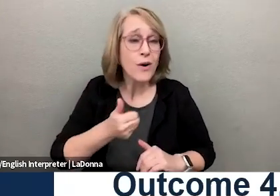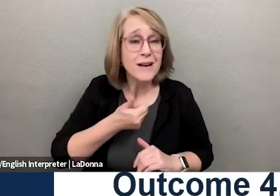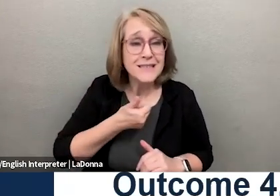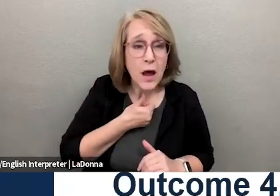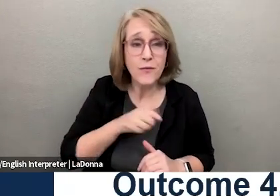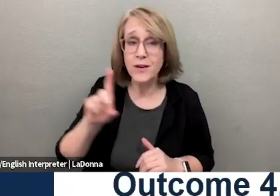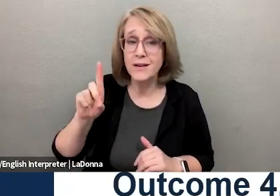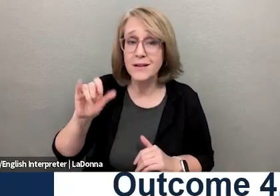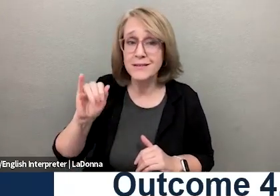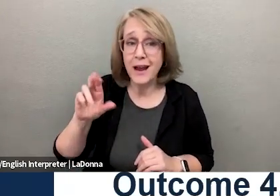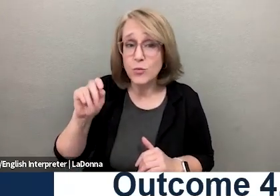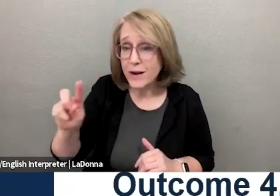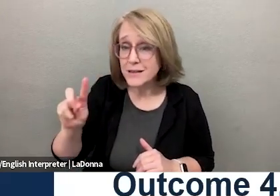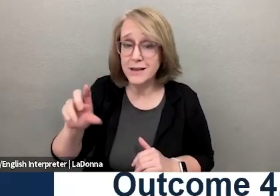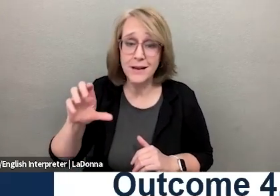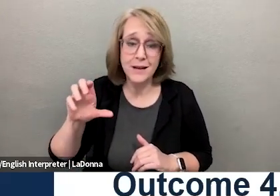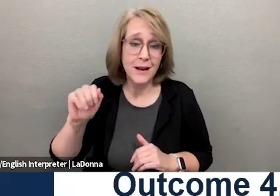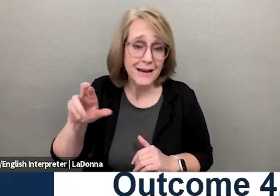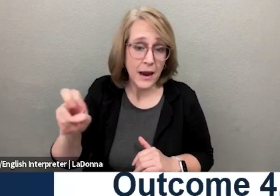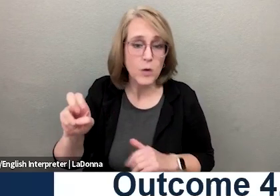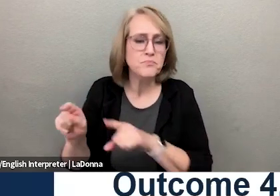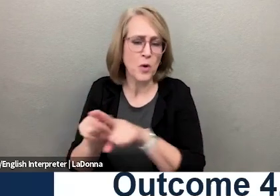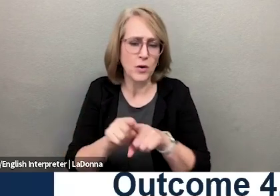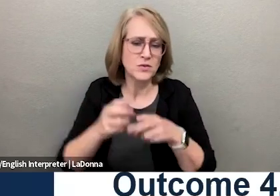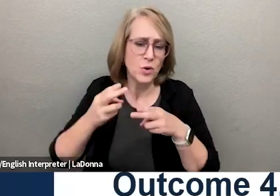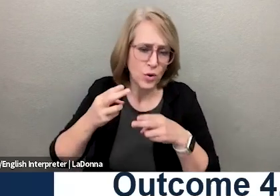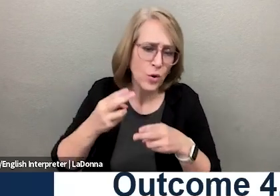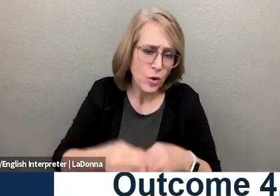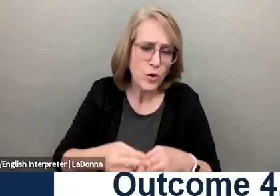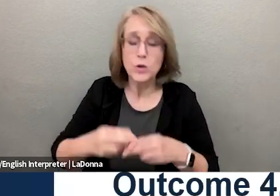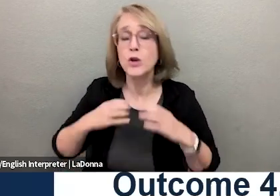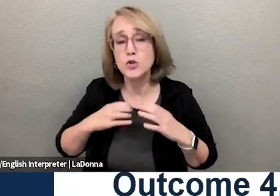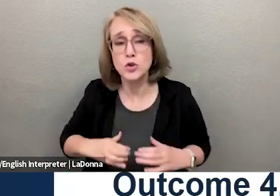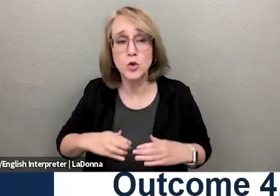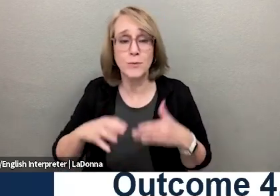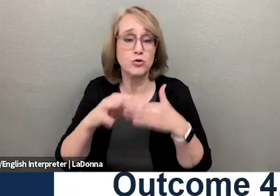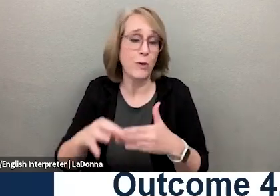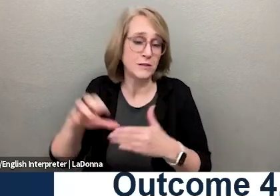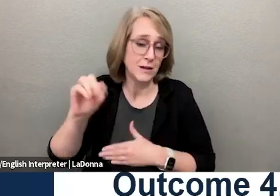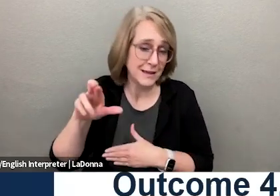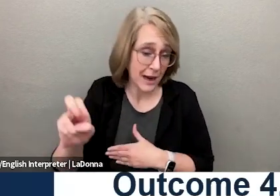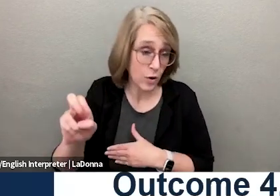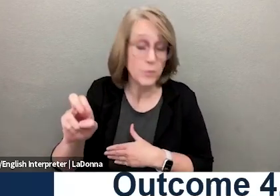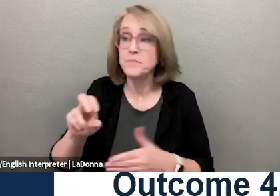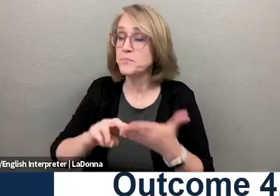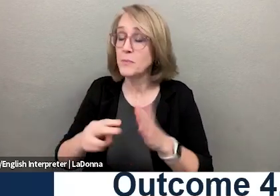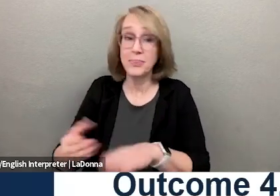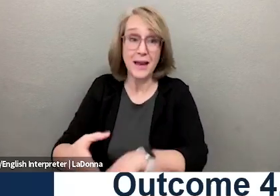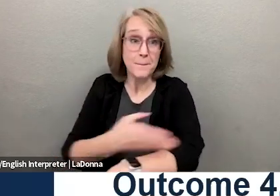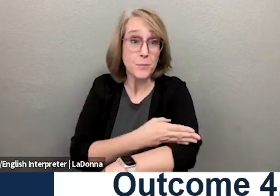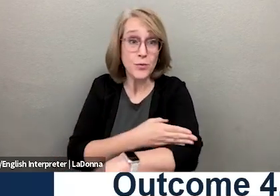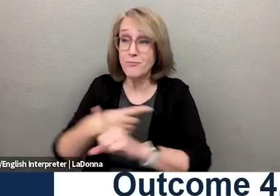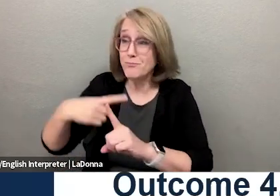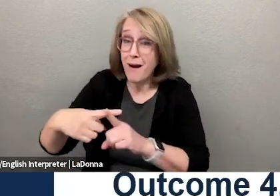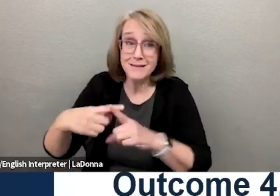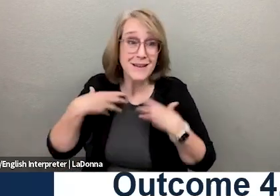consumer-directed care, also results in positive health outcomes and caregivers experiencing an improved quality of health. Those positive health